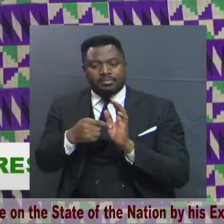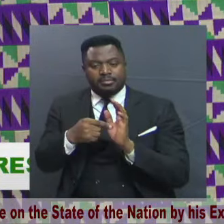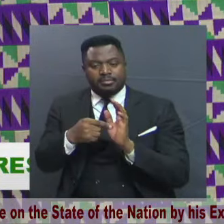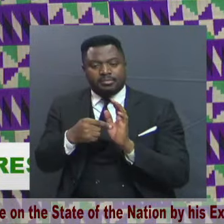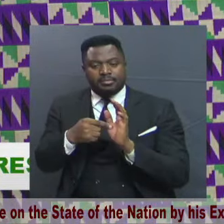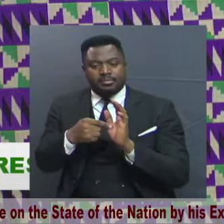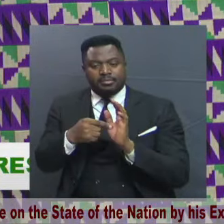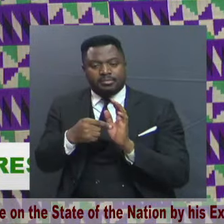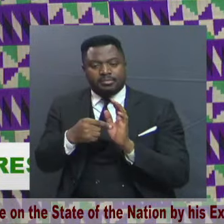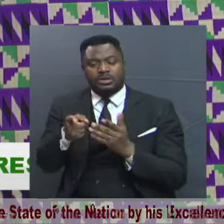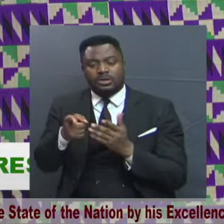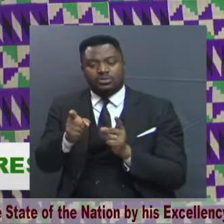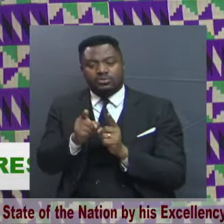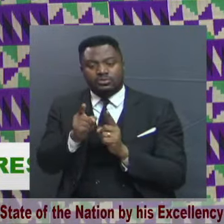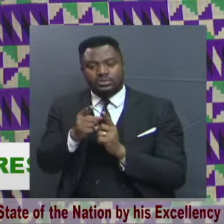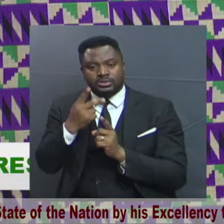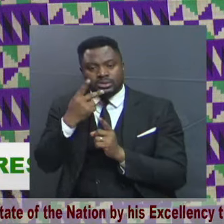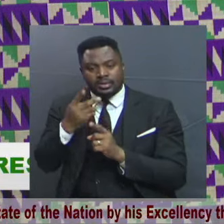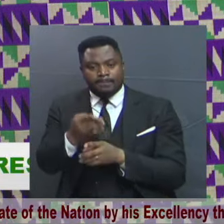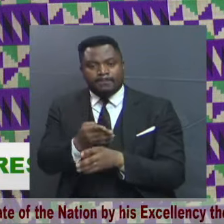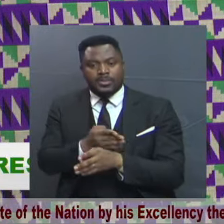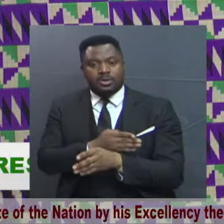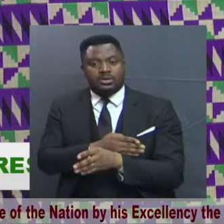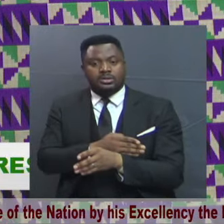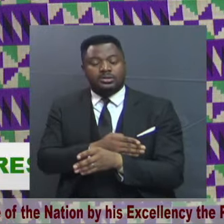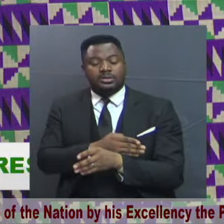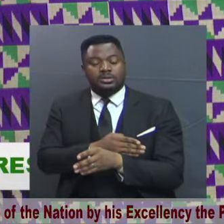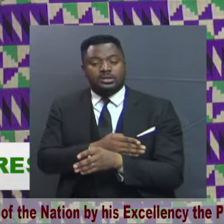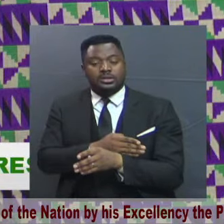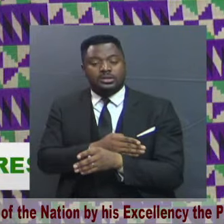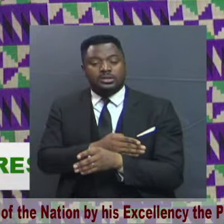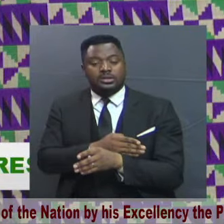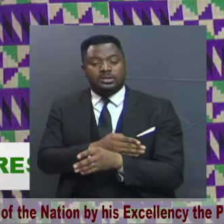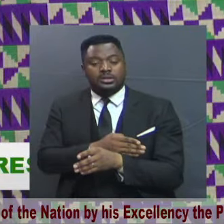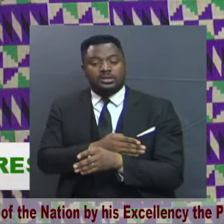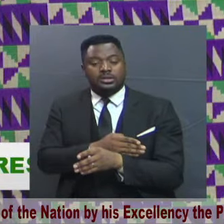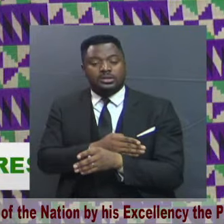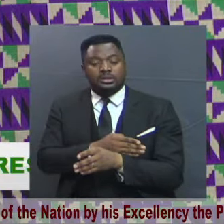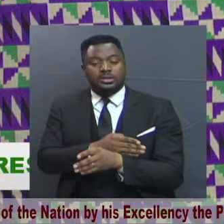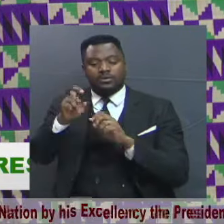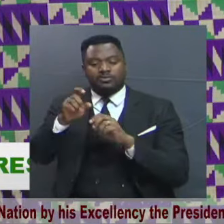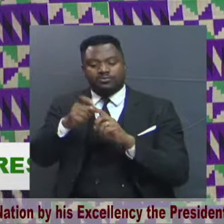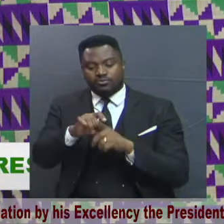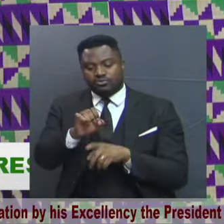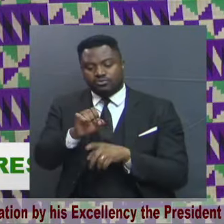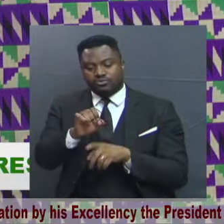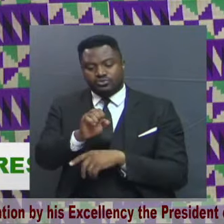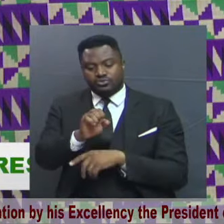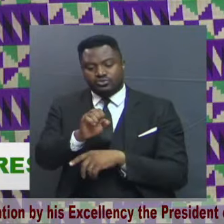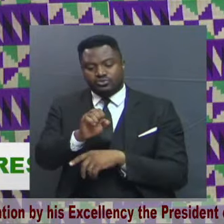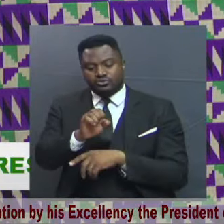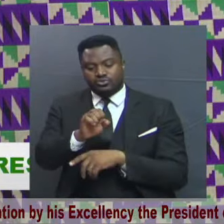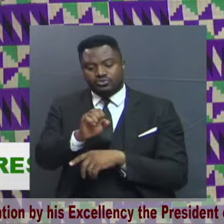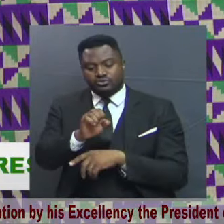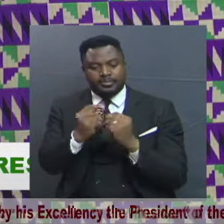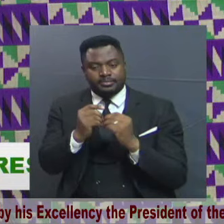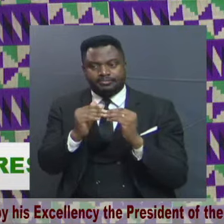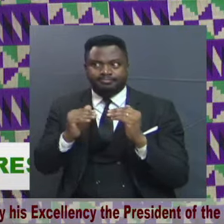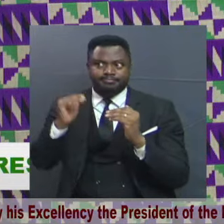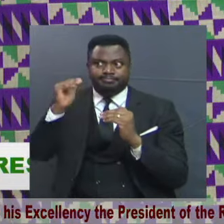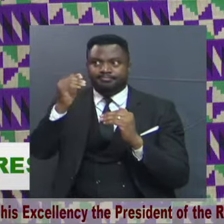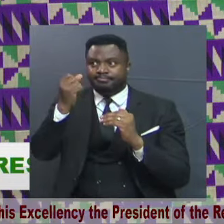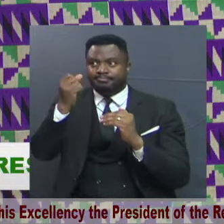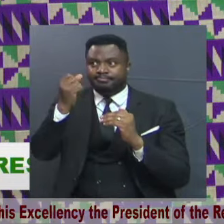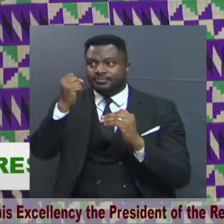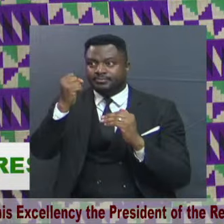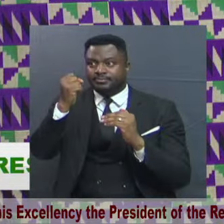them we should see a steady progression of talent up the ladder from the junior juvenile teams to the senior size